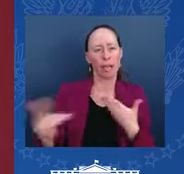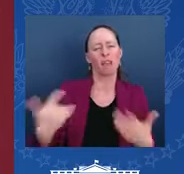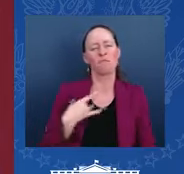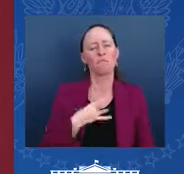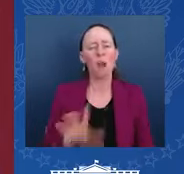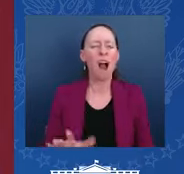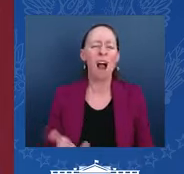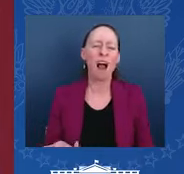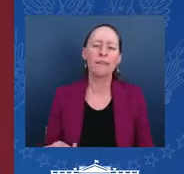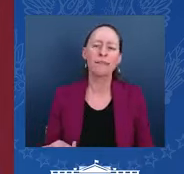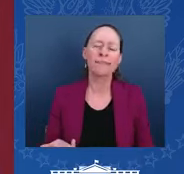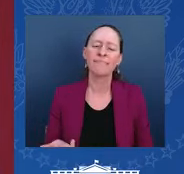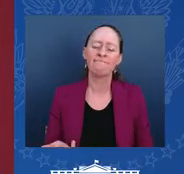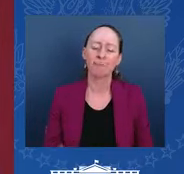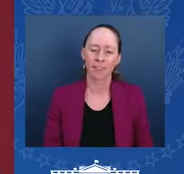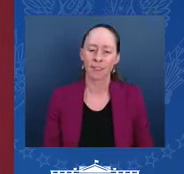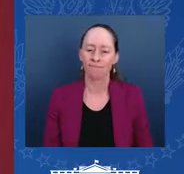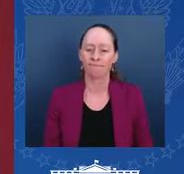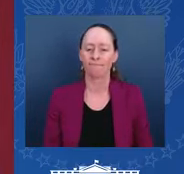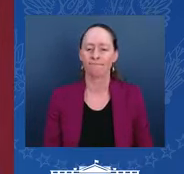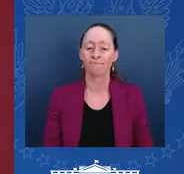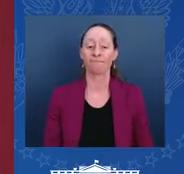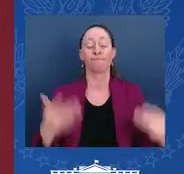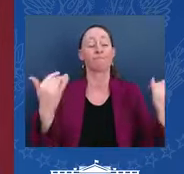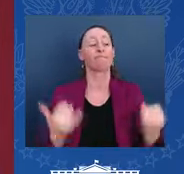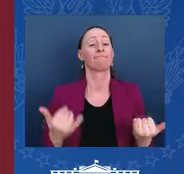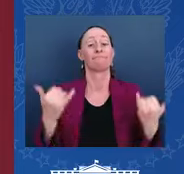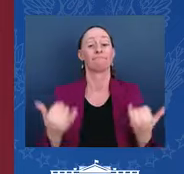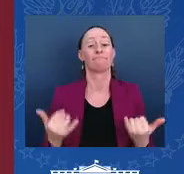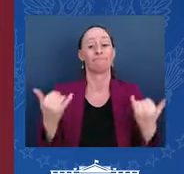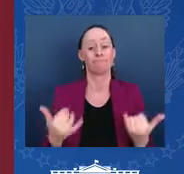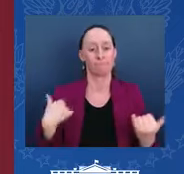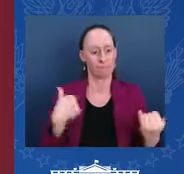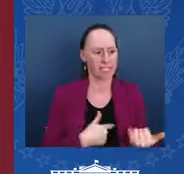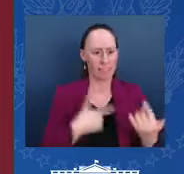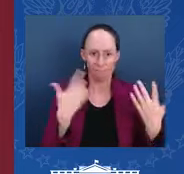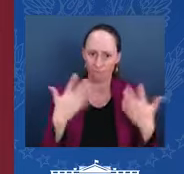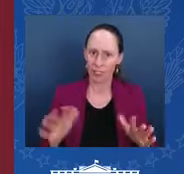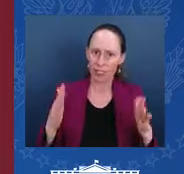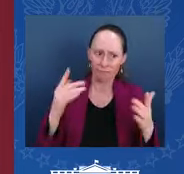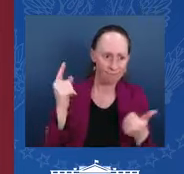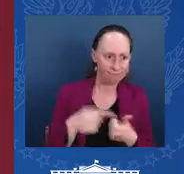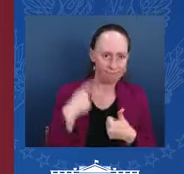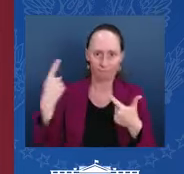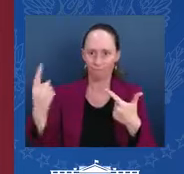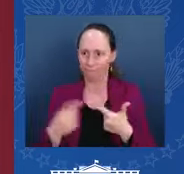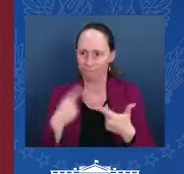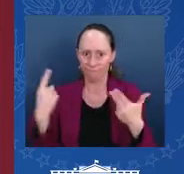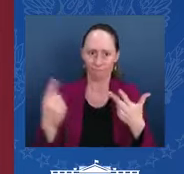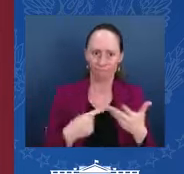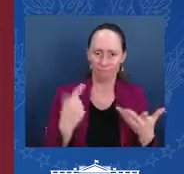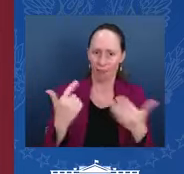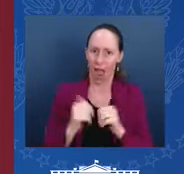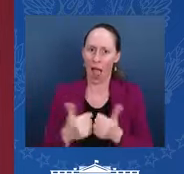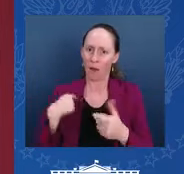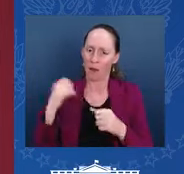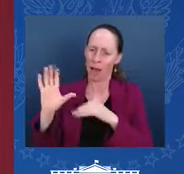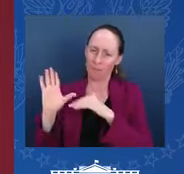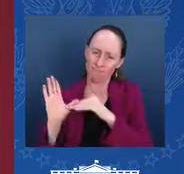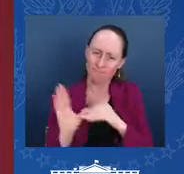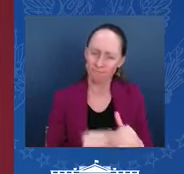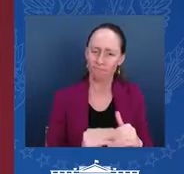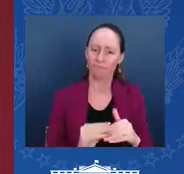already taken to reduce the health care costs for average Americans. Because of Bernie's leadership, we took action to reduce the cost